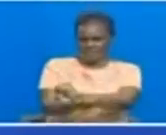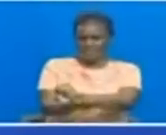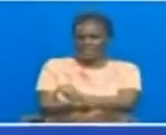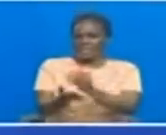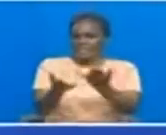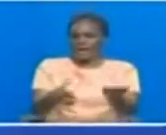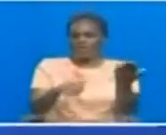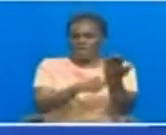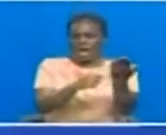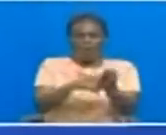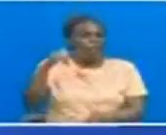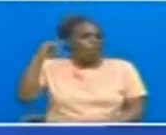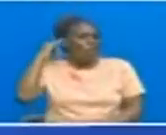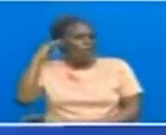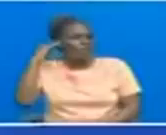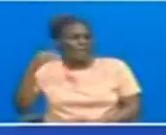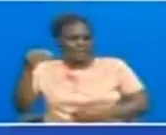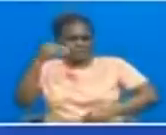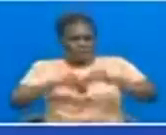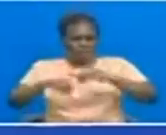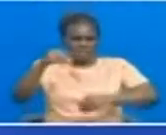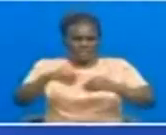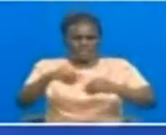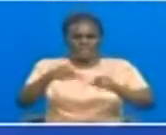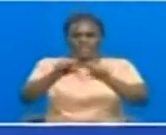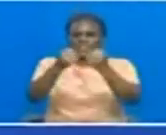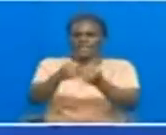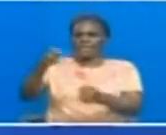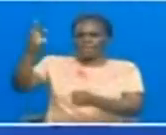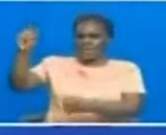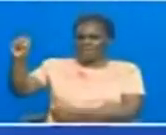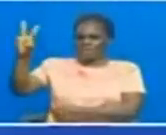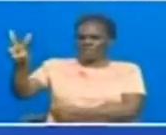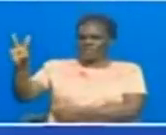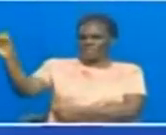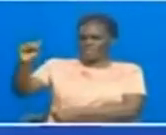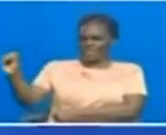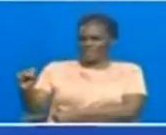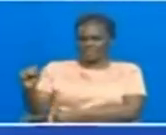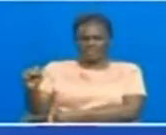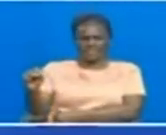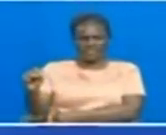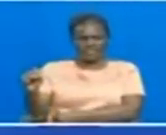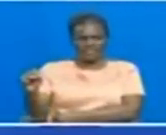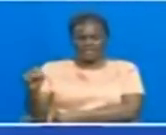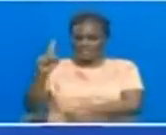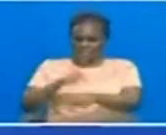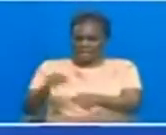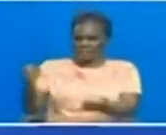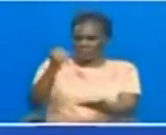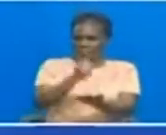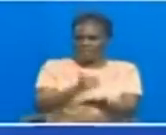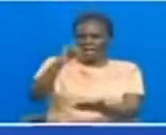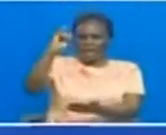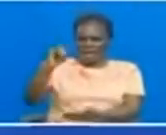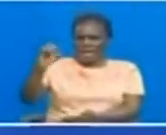we are calling the mobile voting system, mm-hmm. MVS. That's the MVS, yes. mobile voting system. By the time probably IEBC is able to adopt it, we shall be calling it the